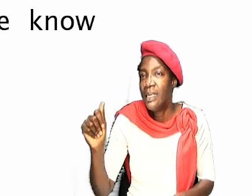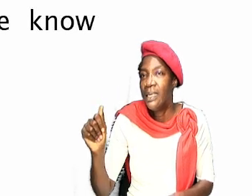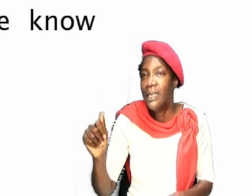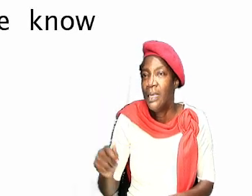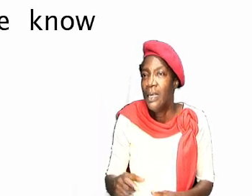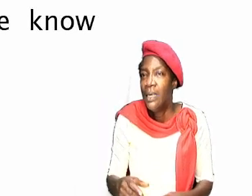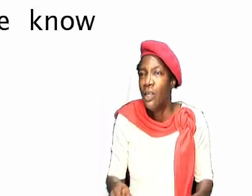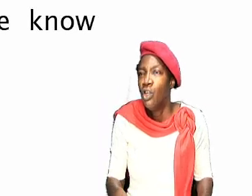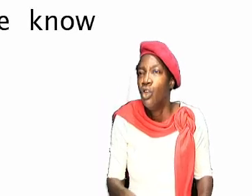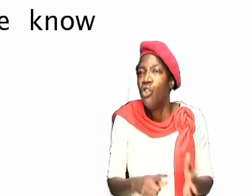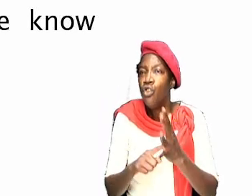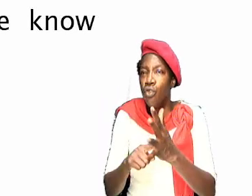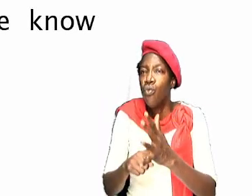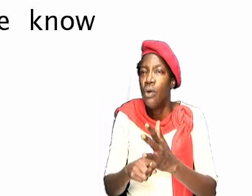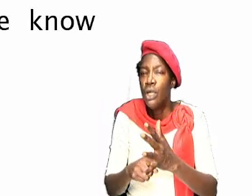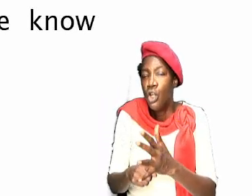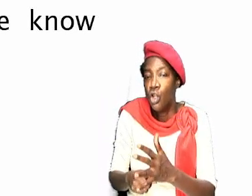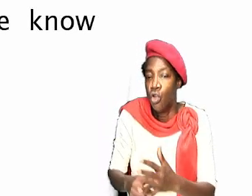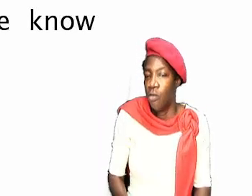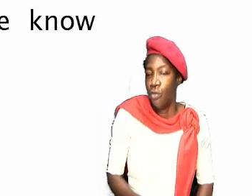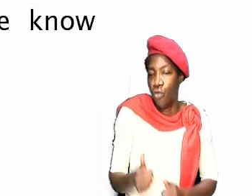determination.